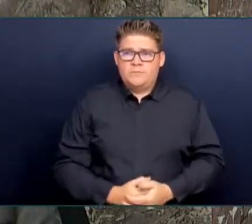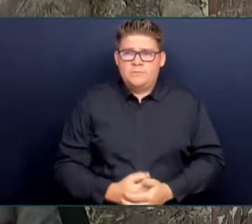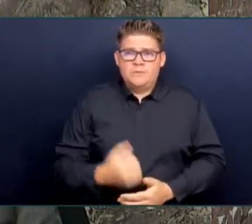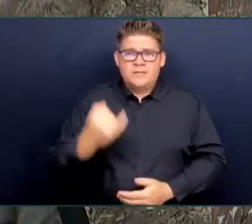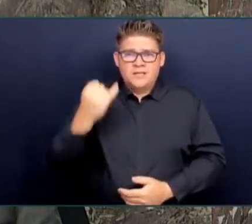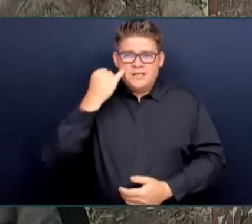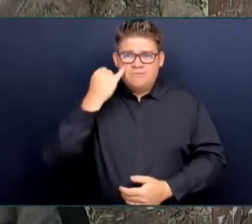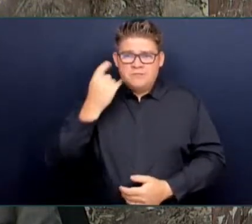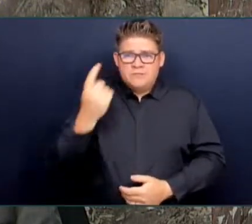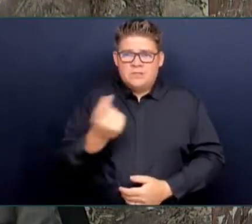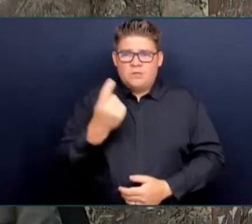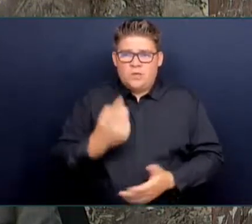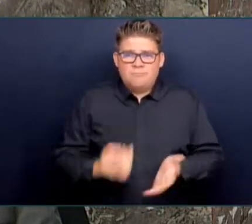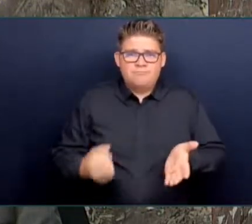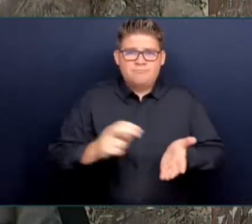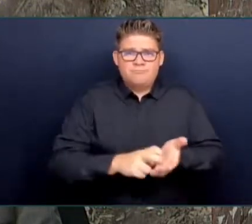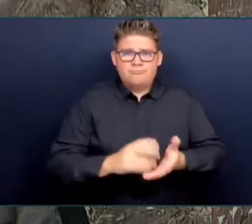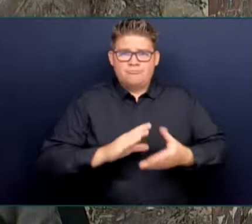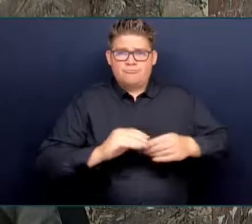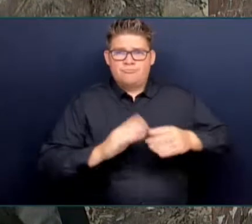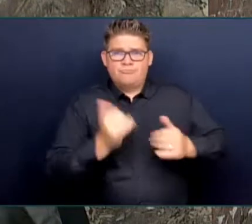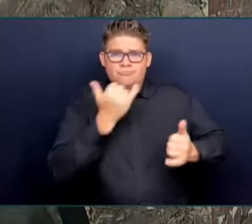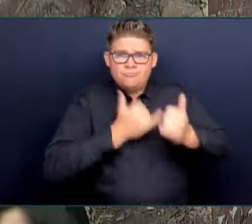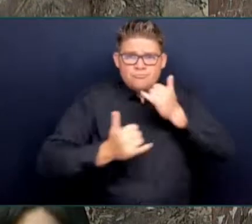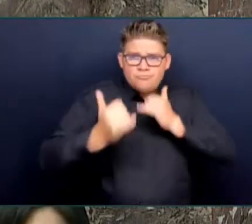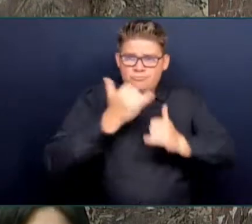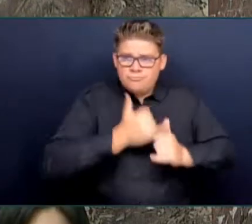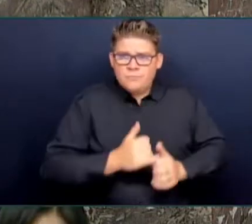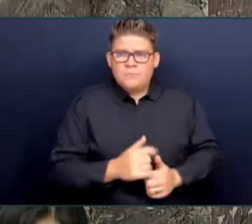to correct them, Honourable Speaker. It's a very positive situation.